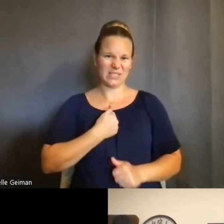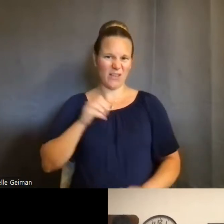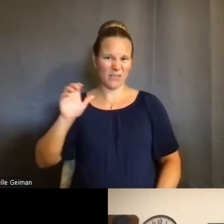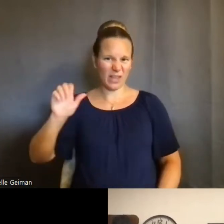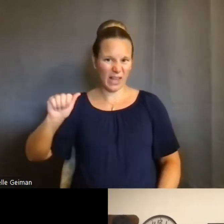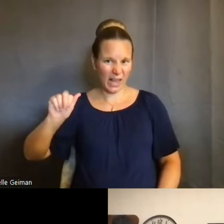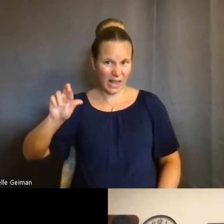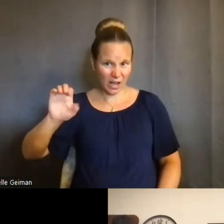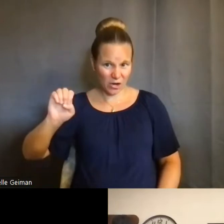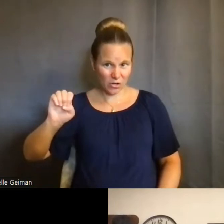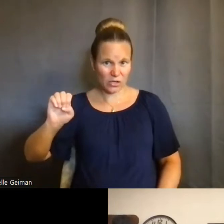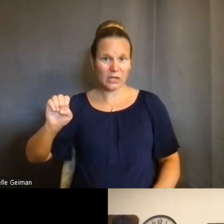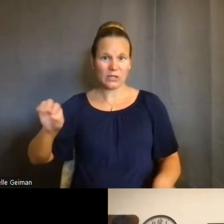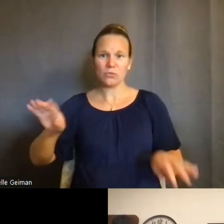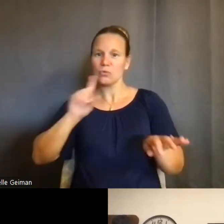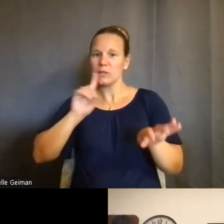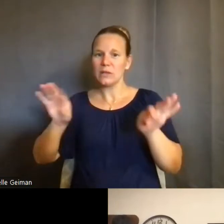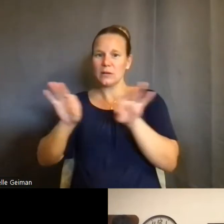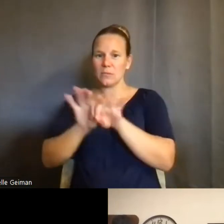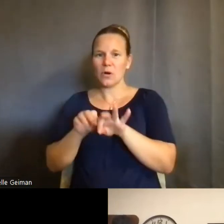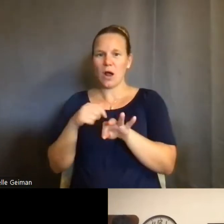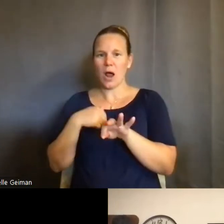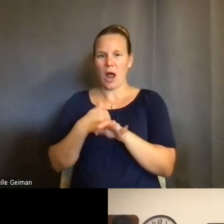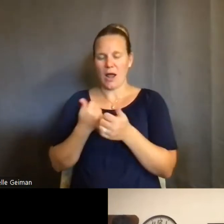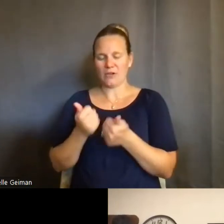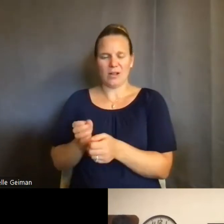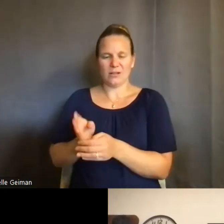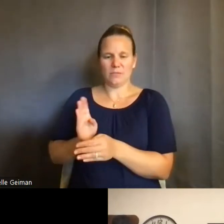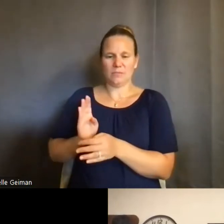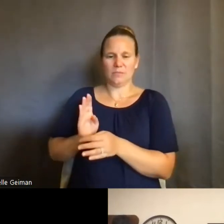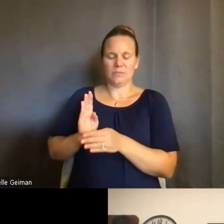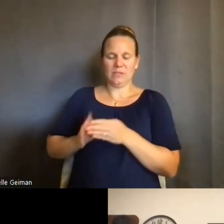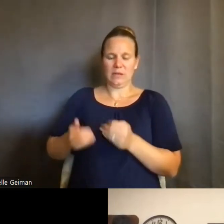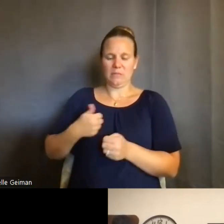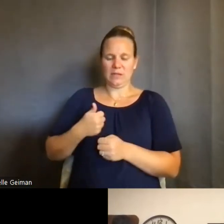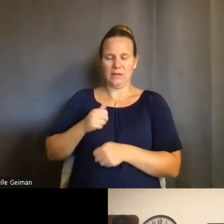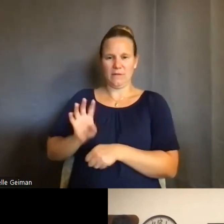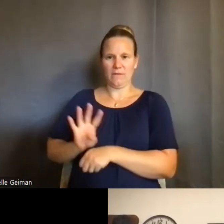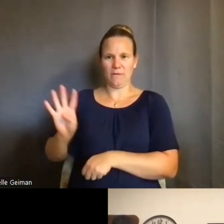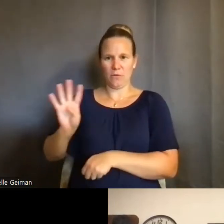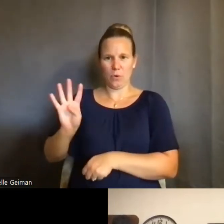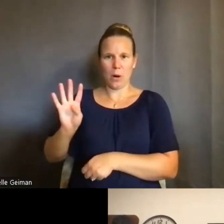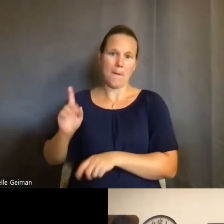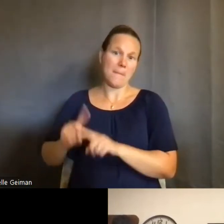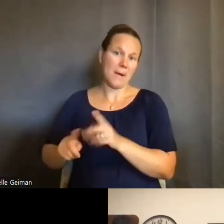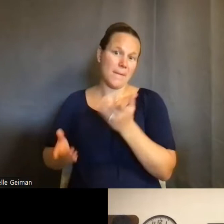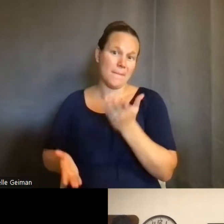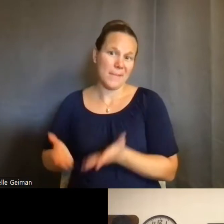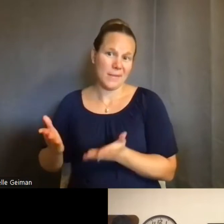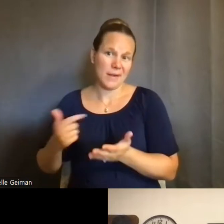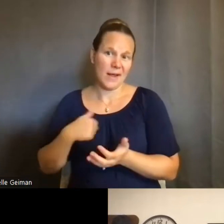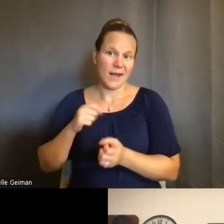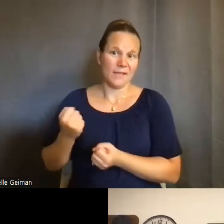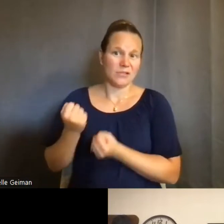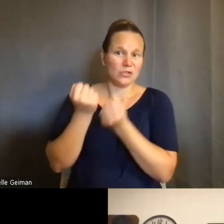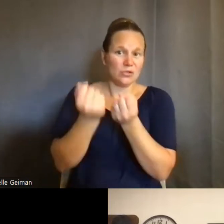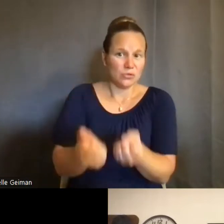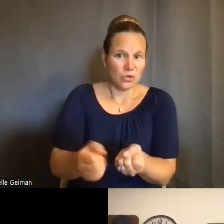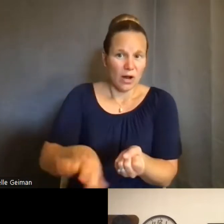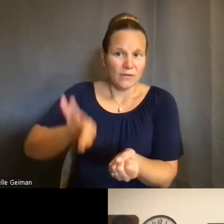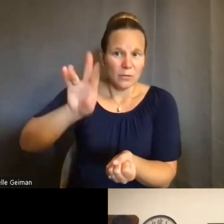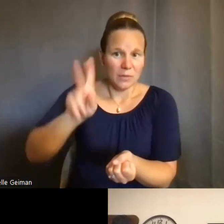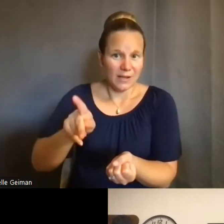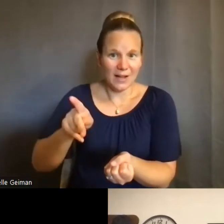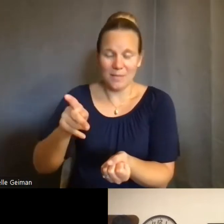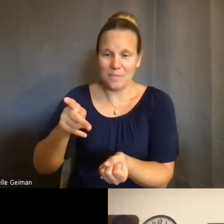myself out at about 4 o'clock. But I may wind up doing an airport pickup for students that are coming to King Cove for cross